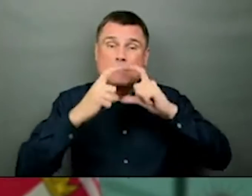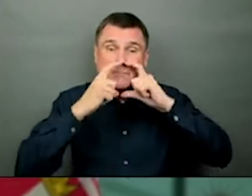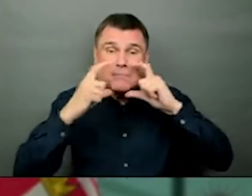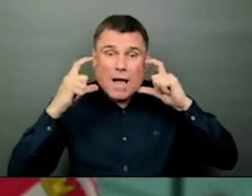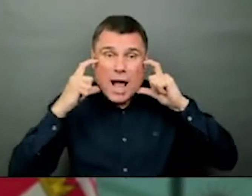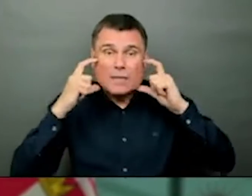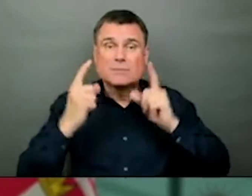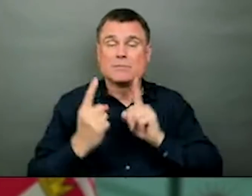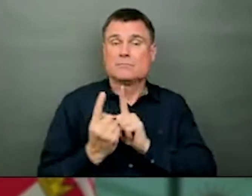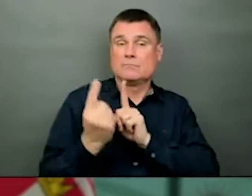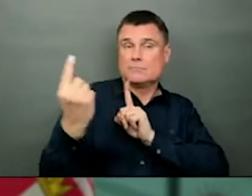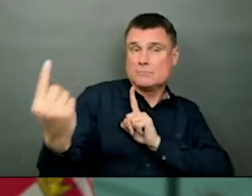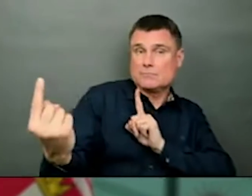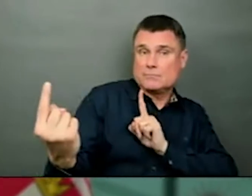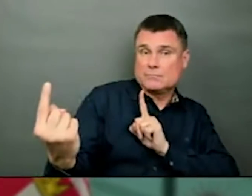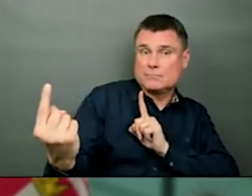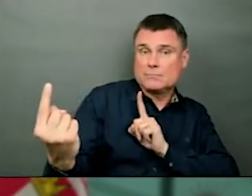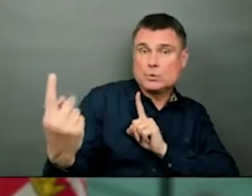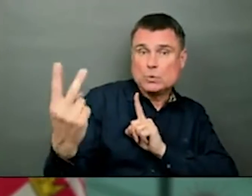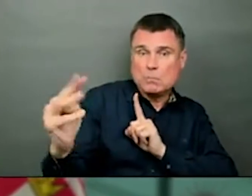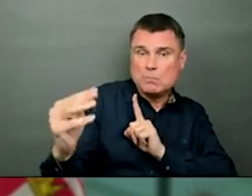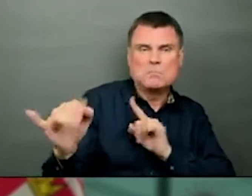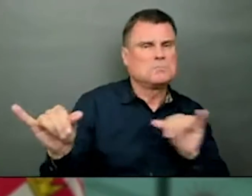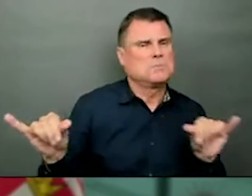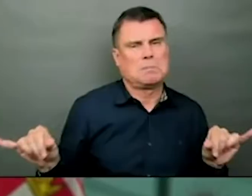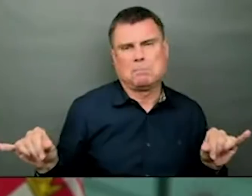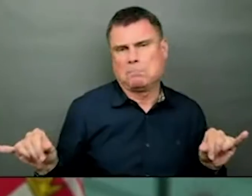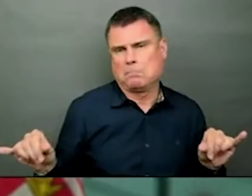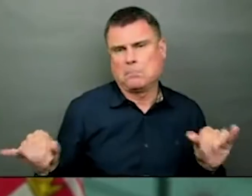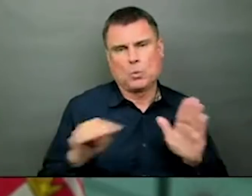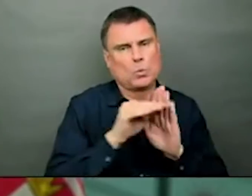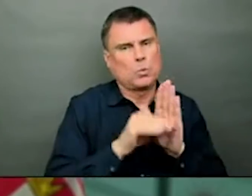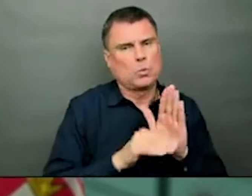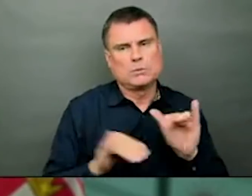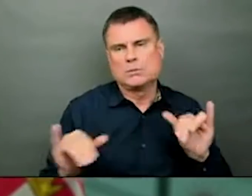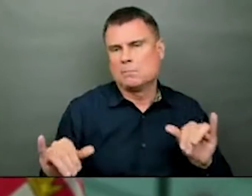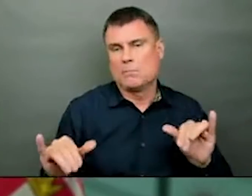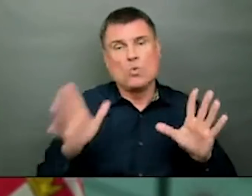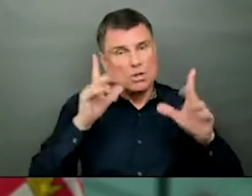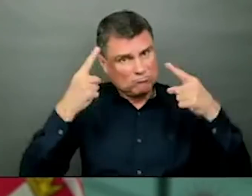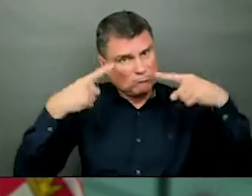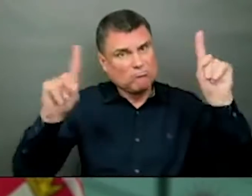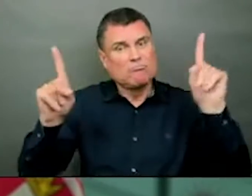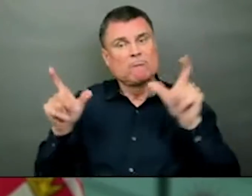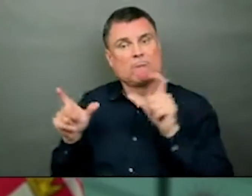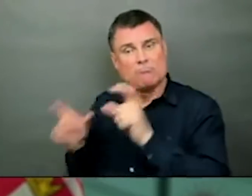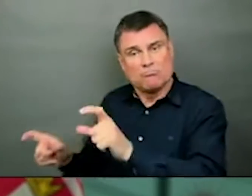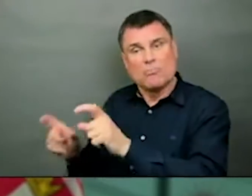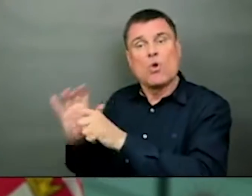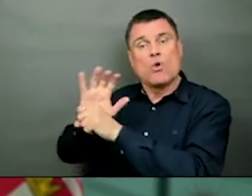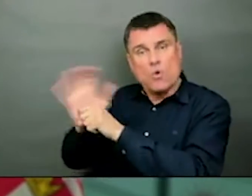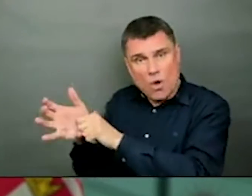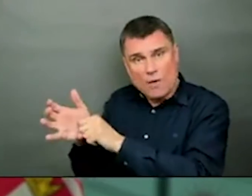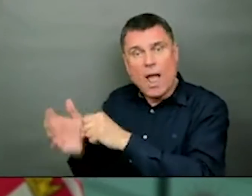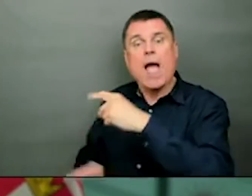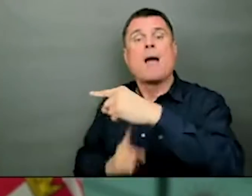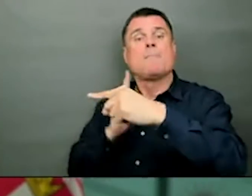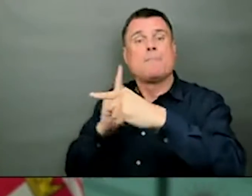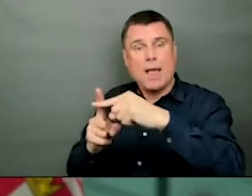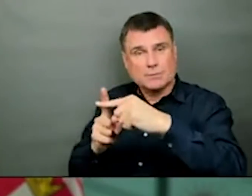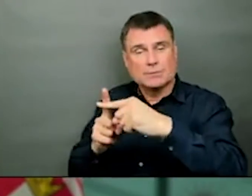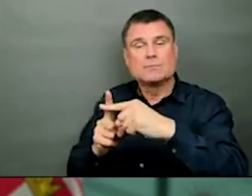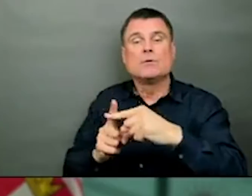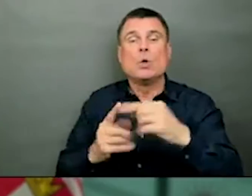that that's the case for variants. What we know is that a higher proportion of contacts tend to actually